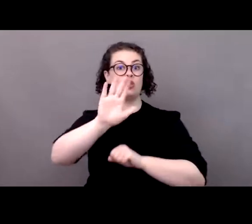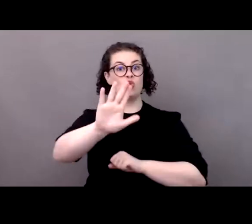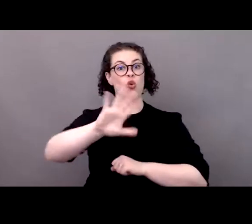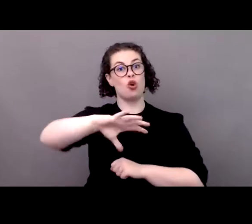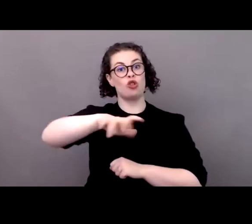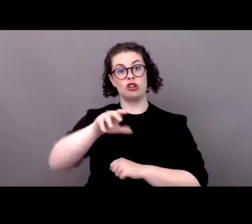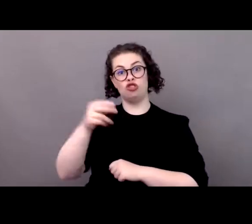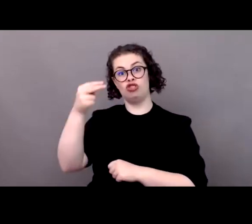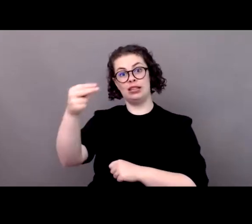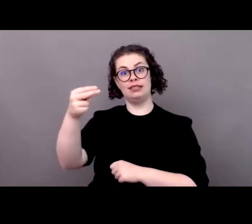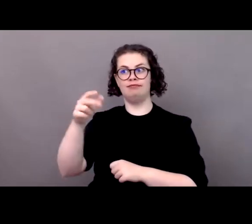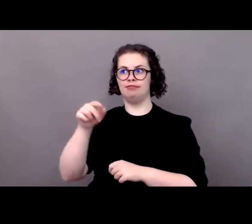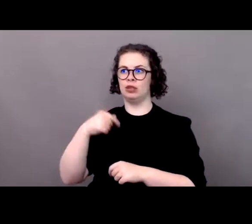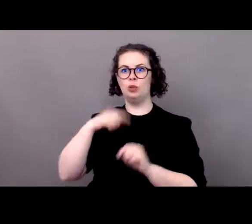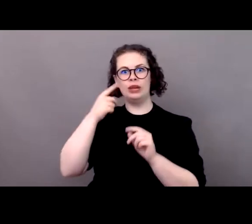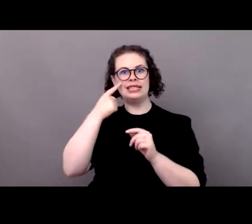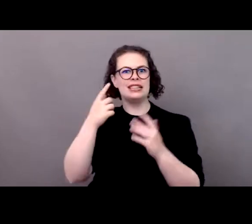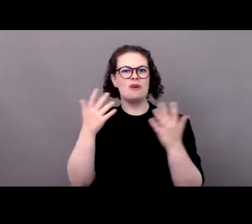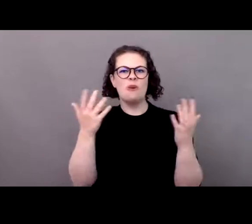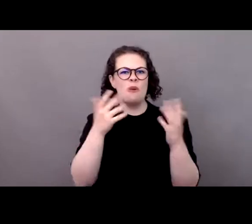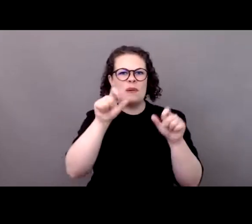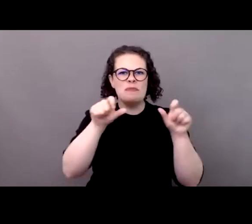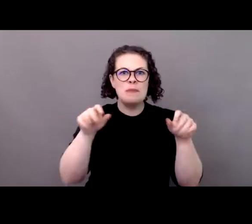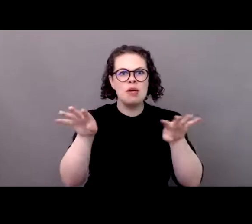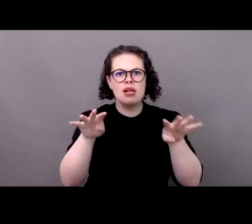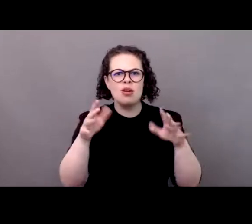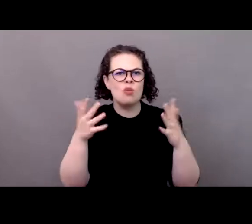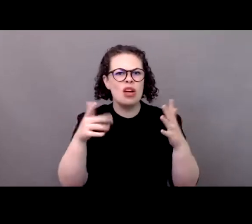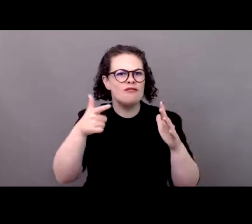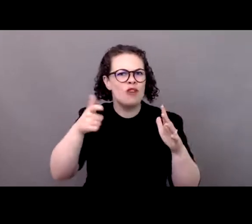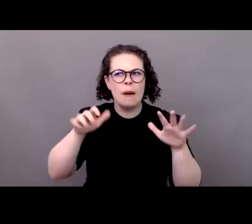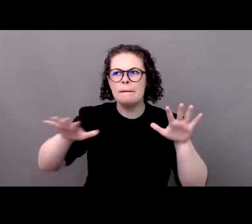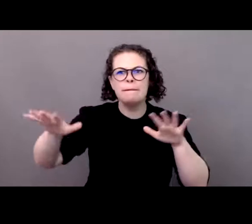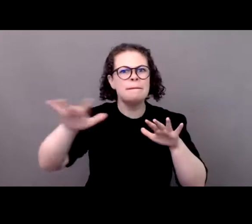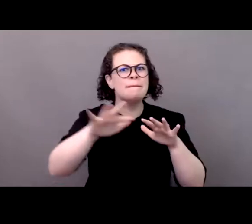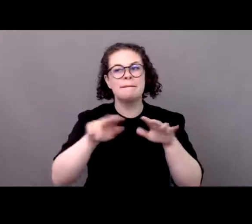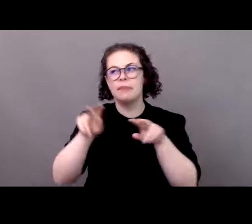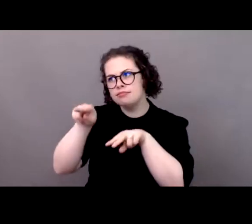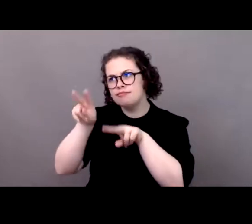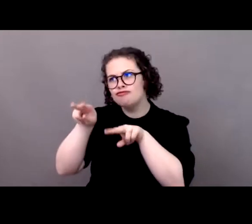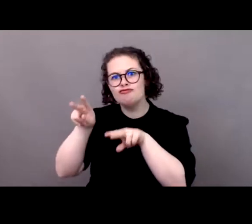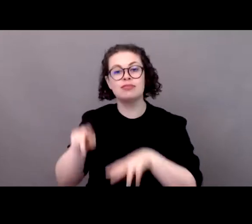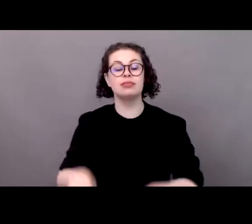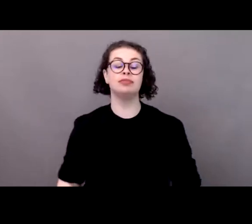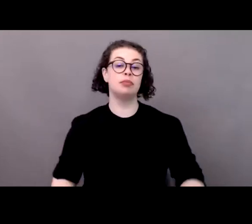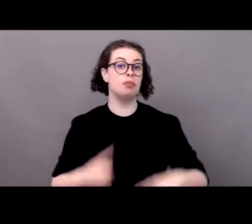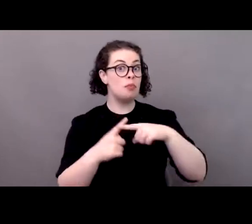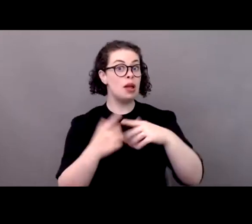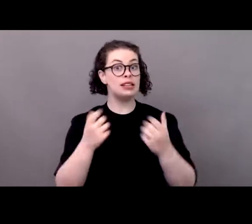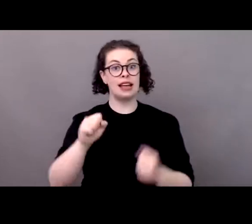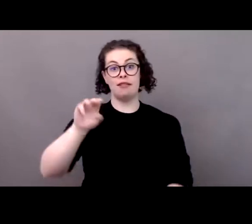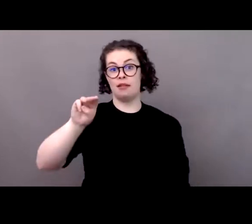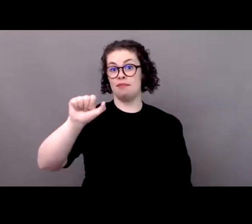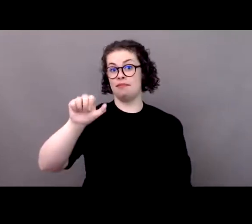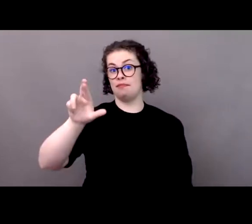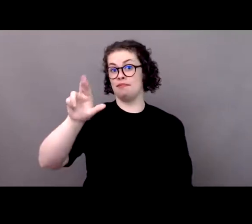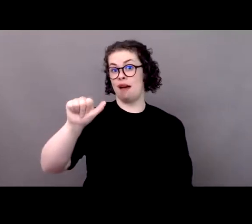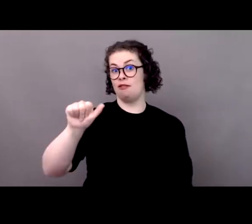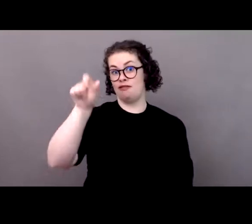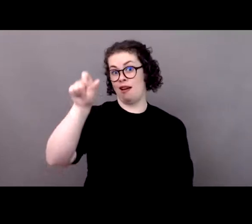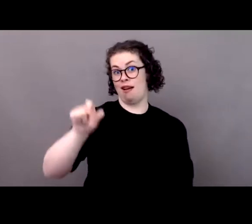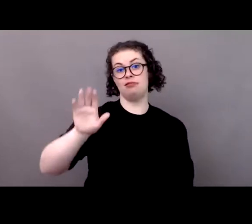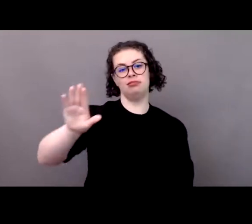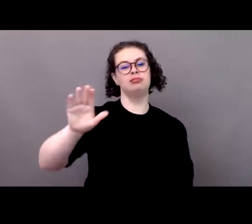that in the Q&A session. And just to remind you that we have a graphic facilitator, Maha. She's